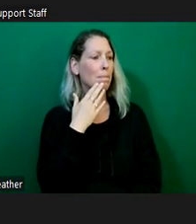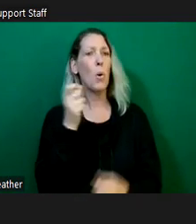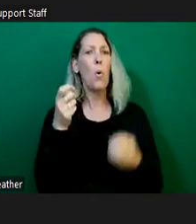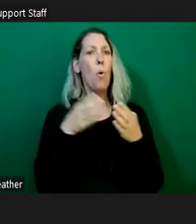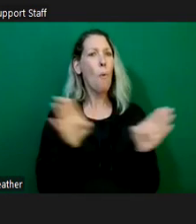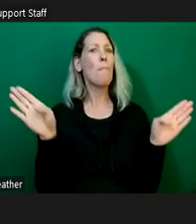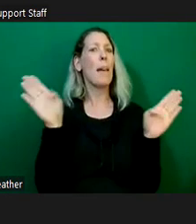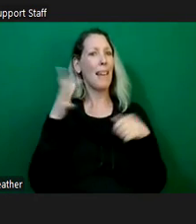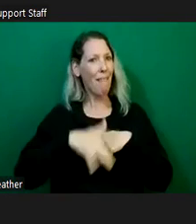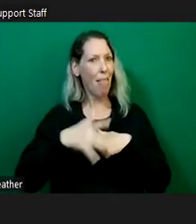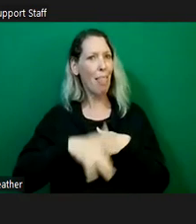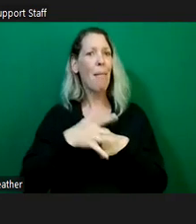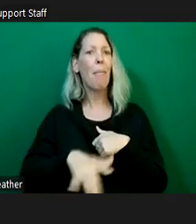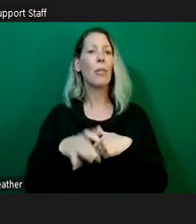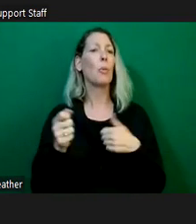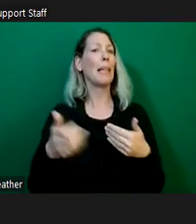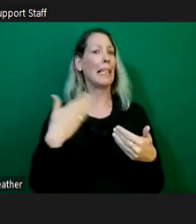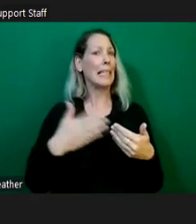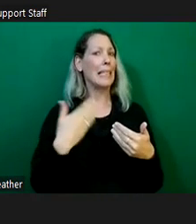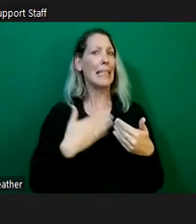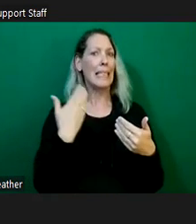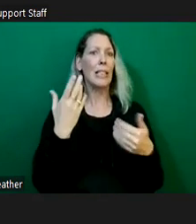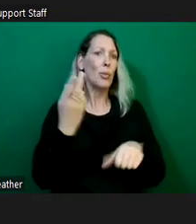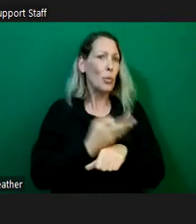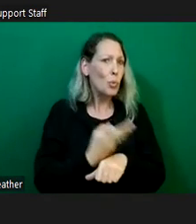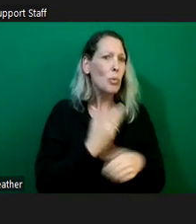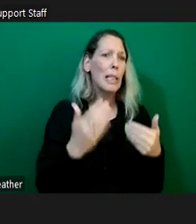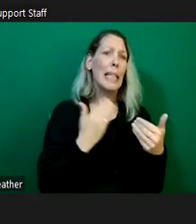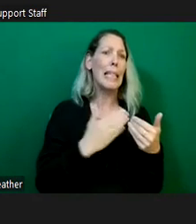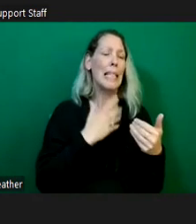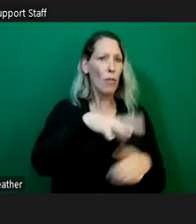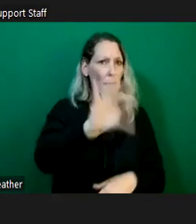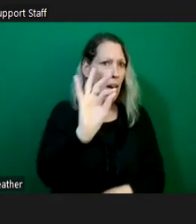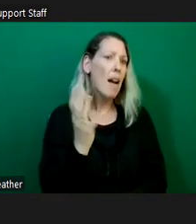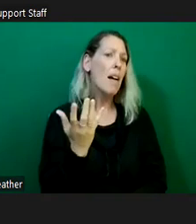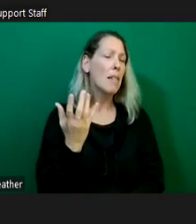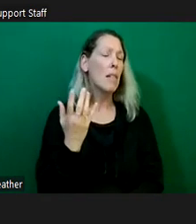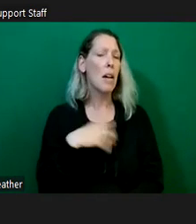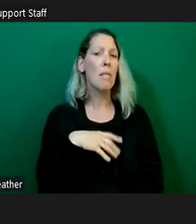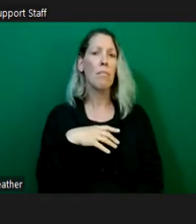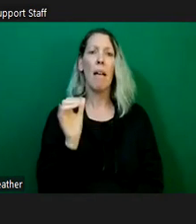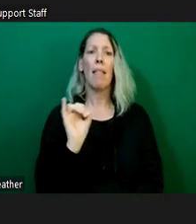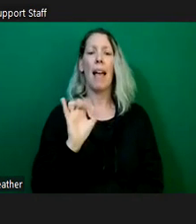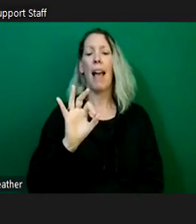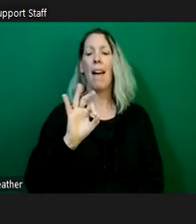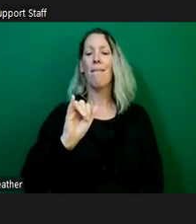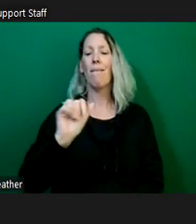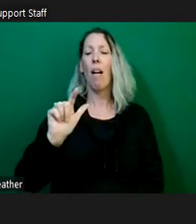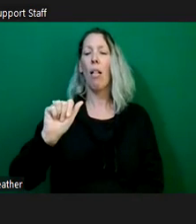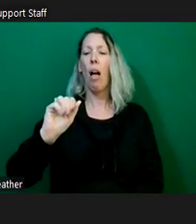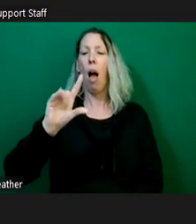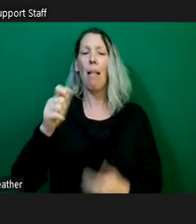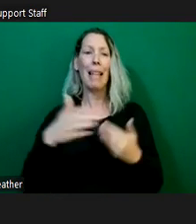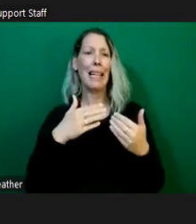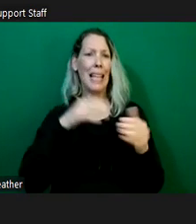open and available, so that it's like it's easy to use, it's easy to get to. It's like a fillable form of some